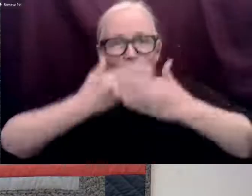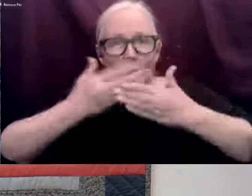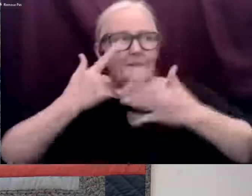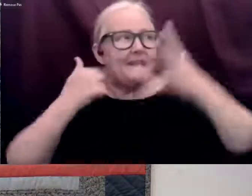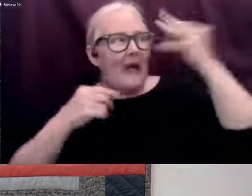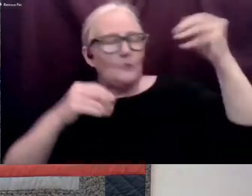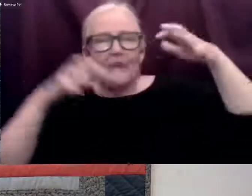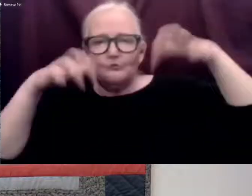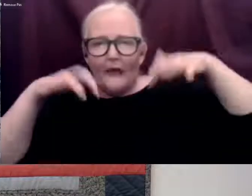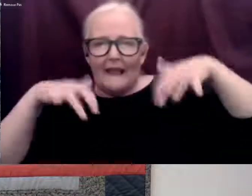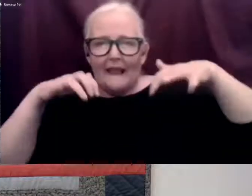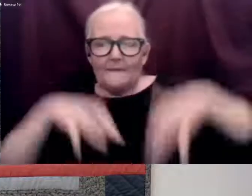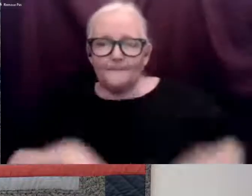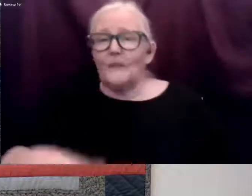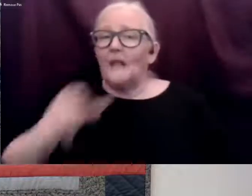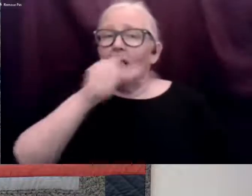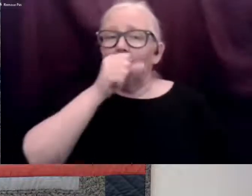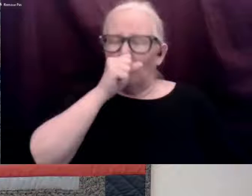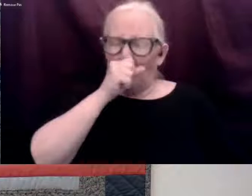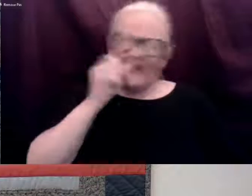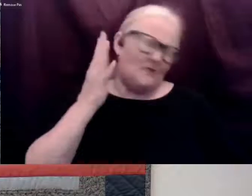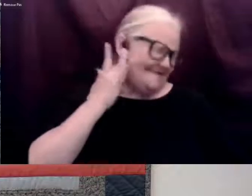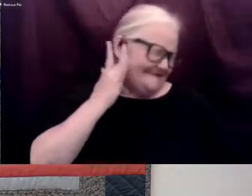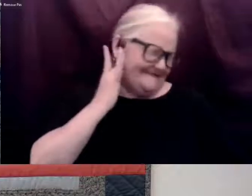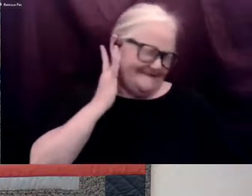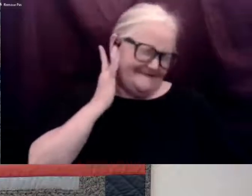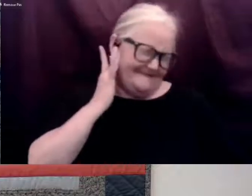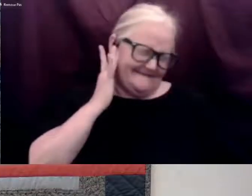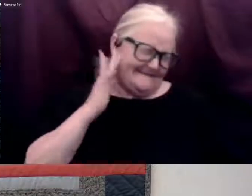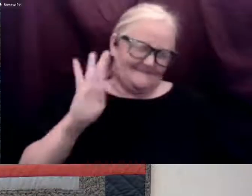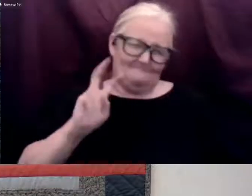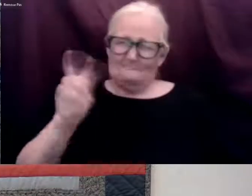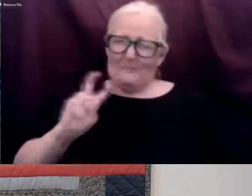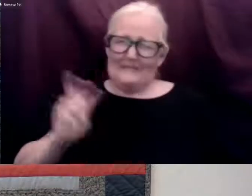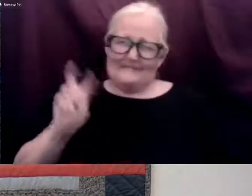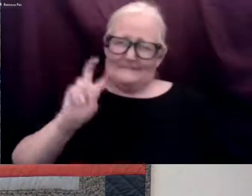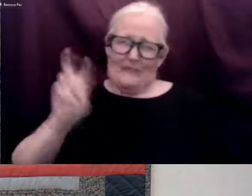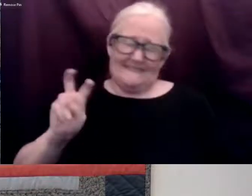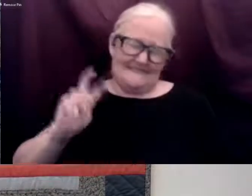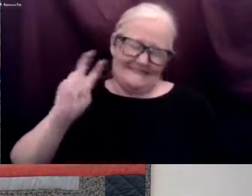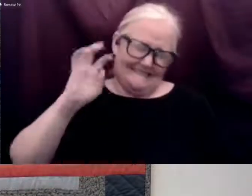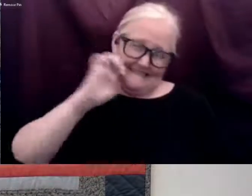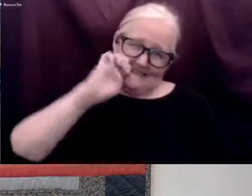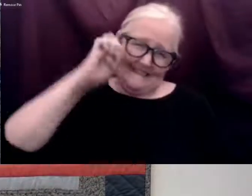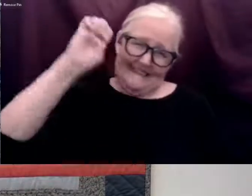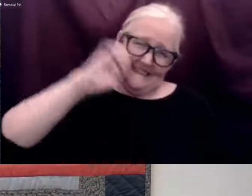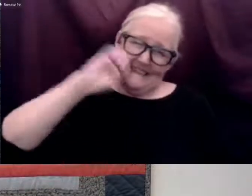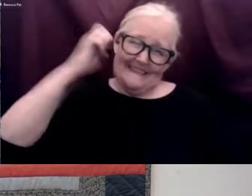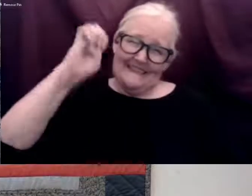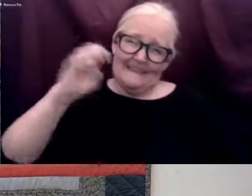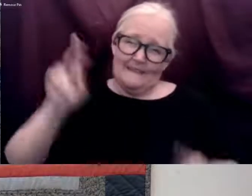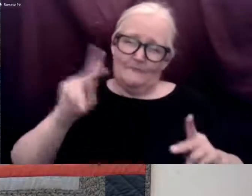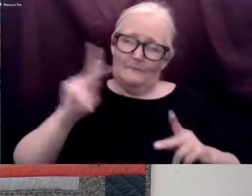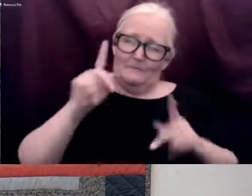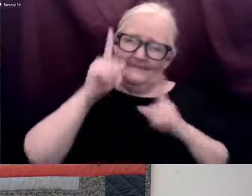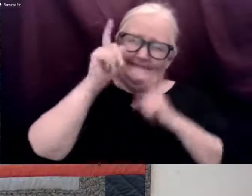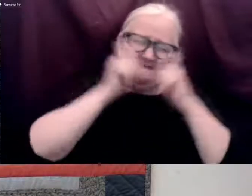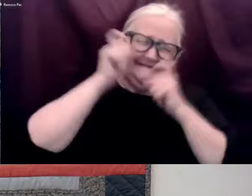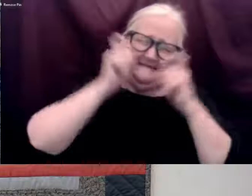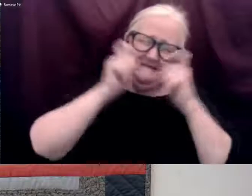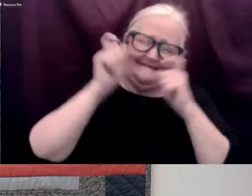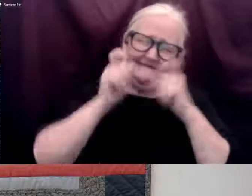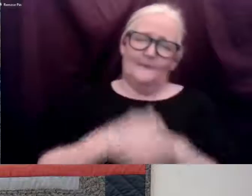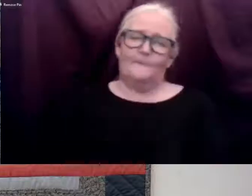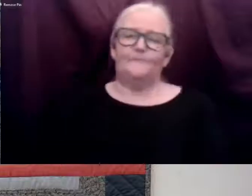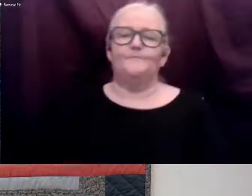and lets out a painful, high-pitched squeal which makes people wince. We have just started the service